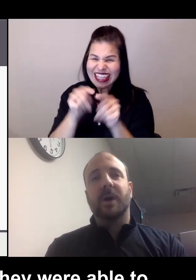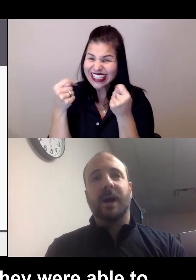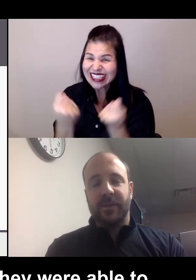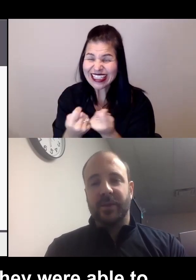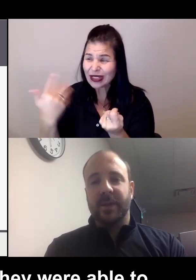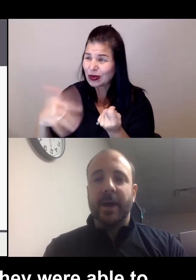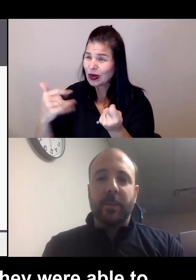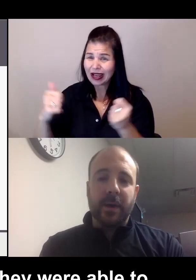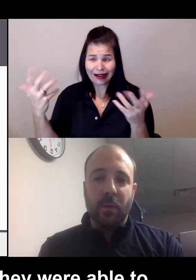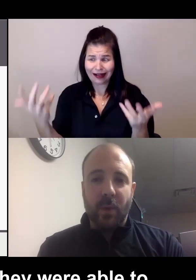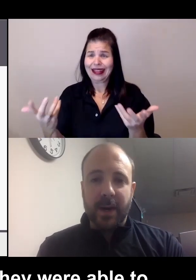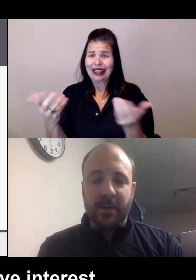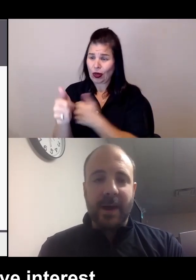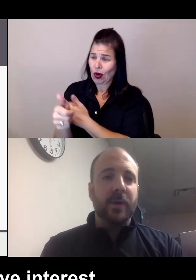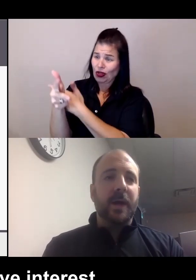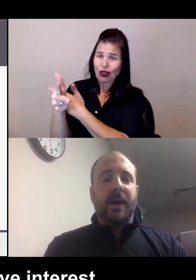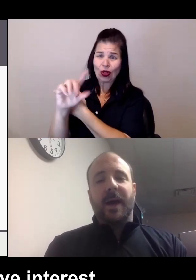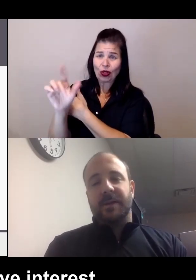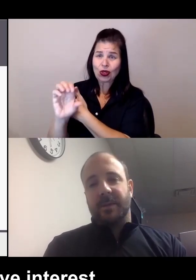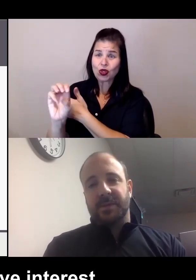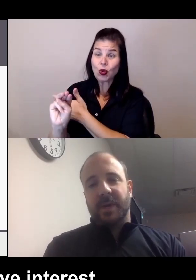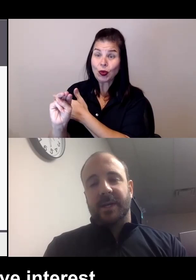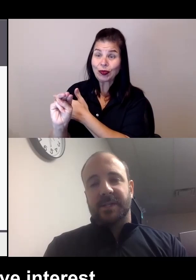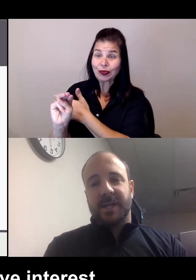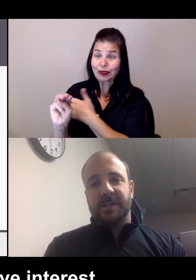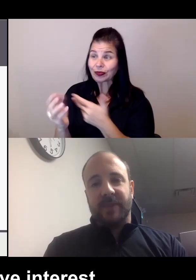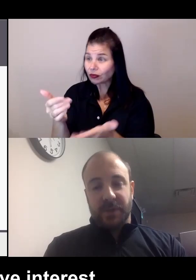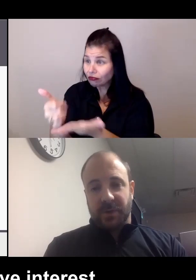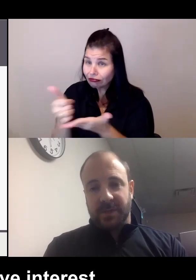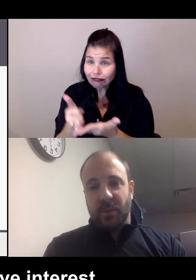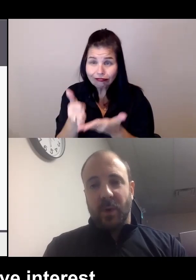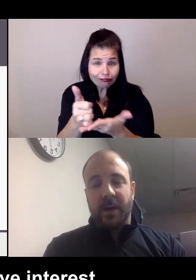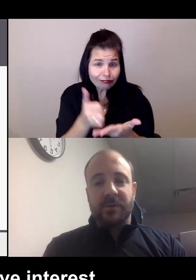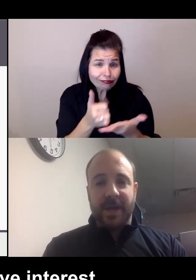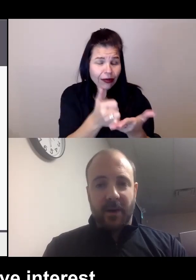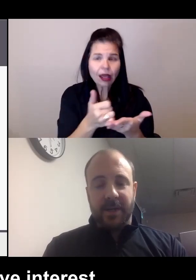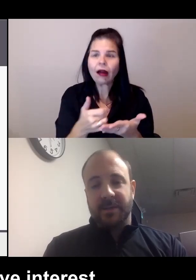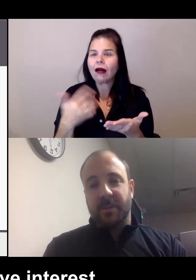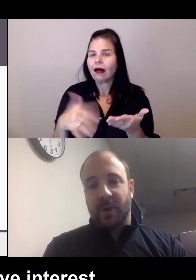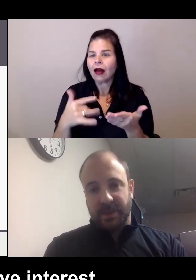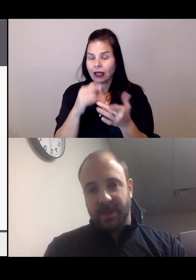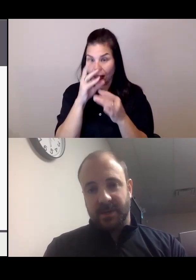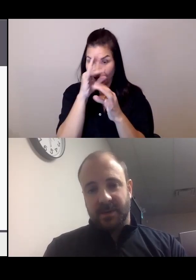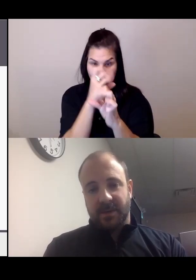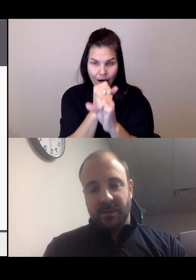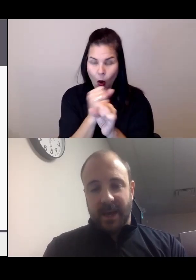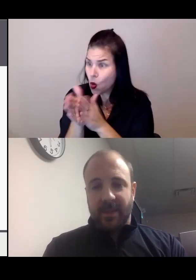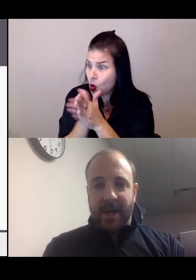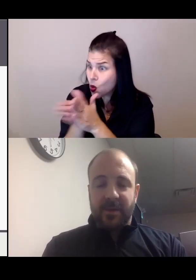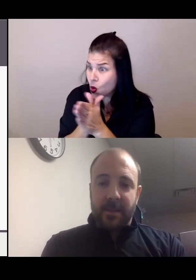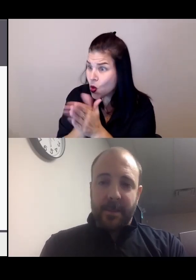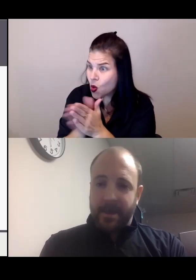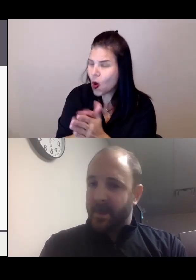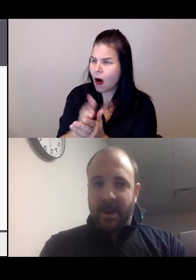also were constantly helping one another out and demonstrating extensive interest in one another's areas of the project. So